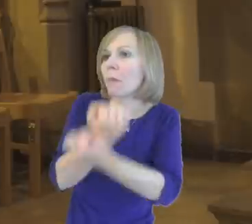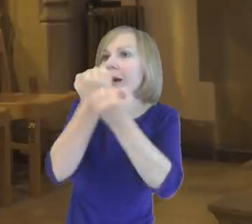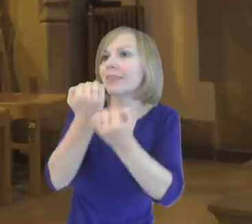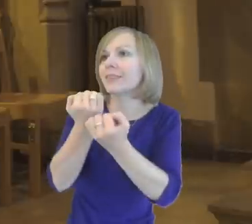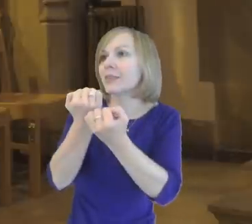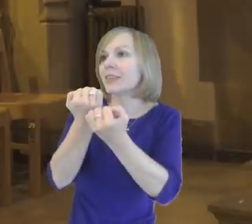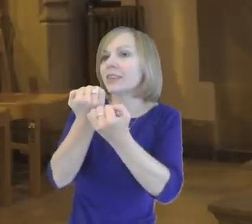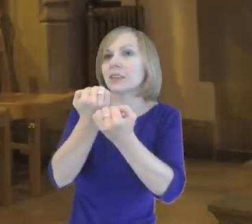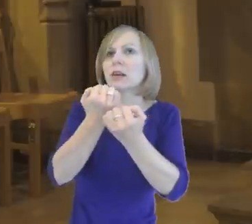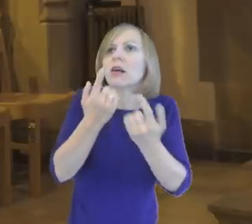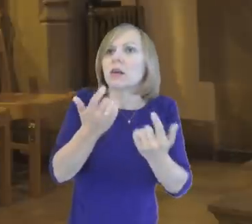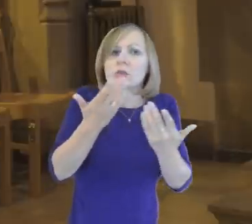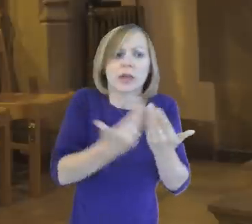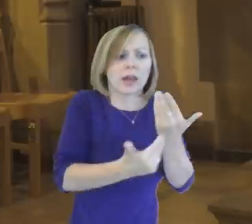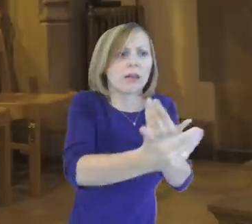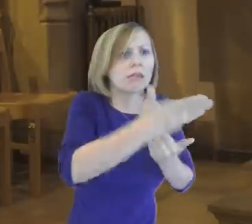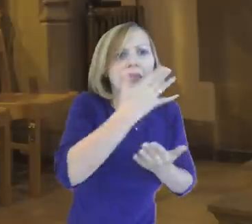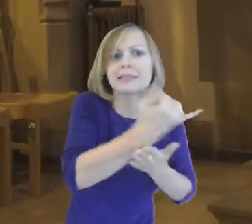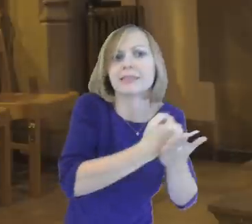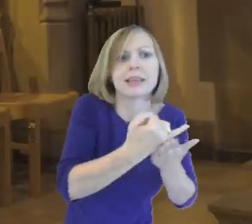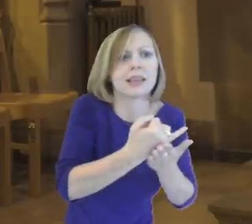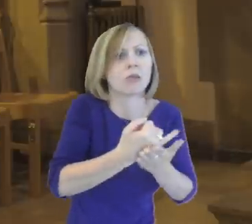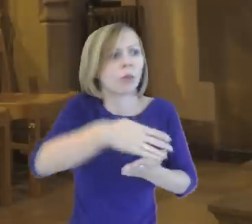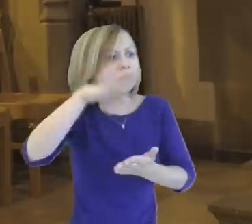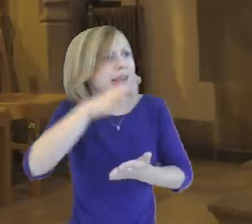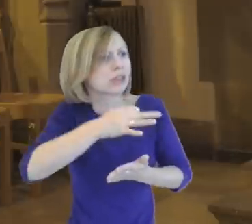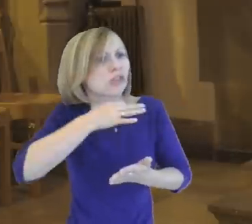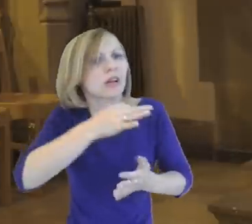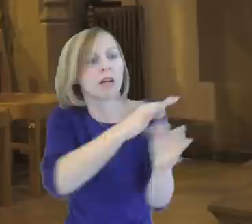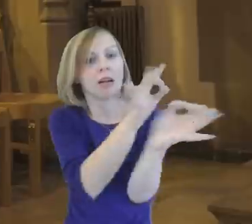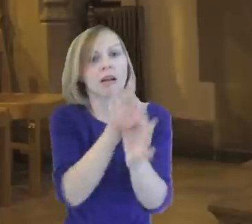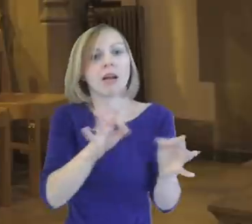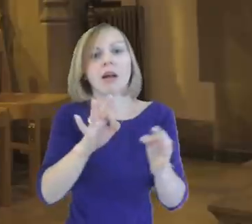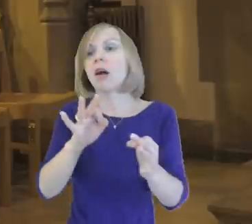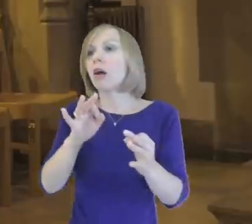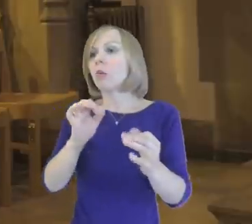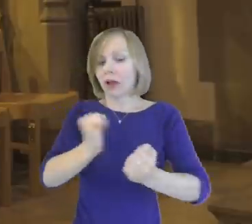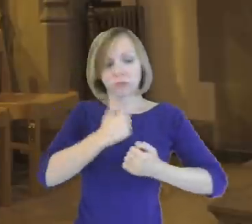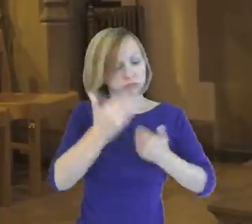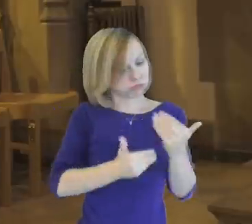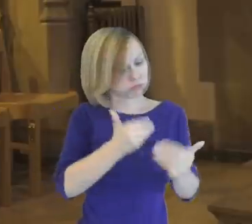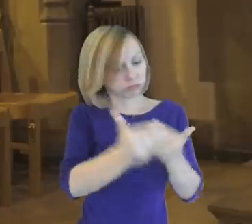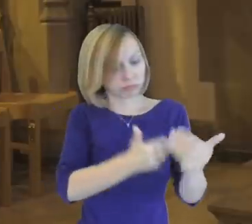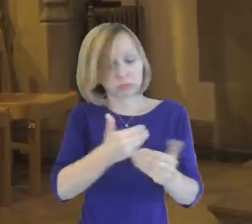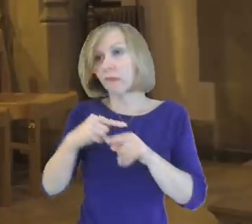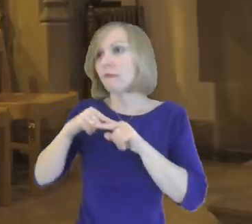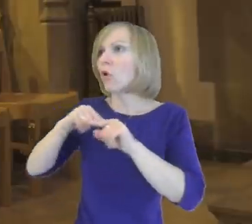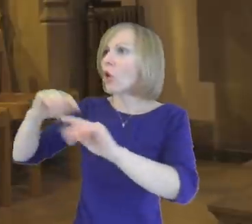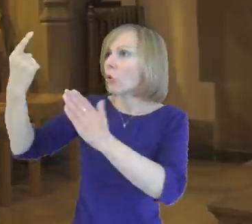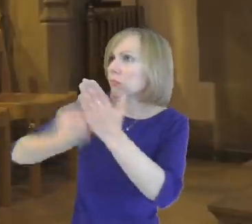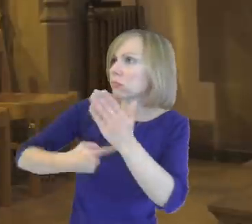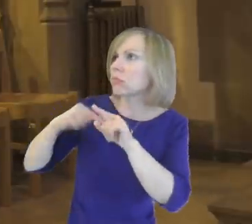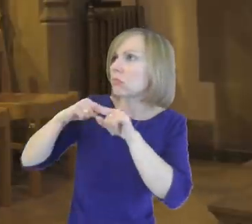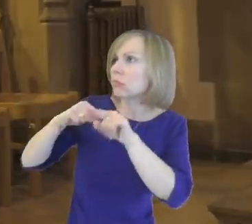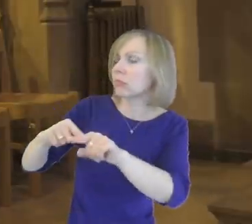into no sin, neither run into any kind of danger, but that all our doings may be ordered by thy governance, to do always that is righteous